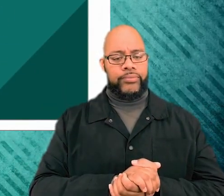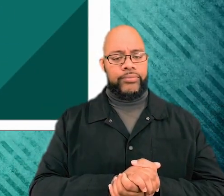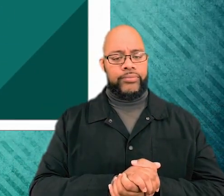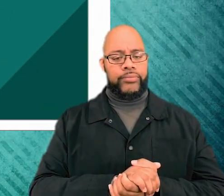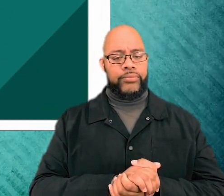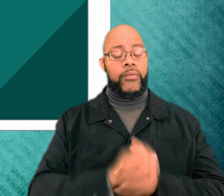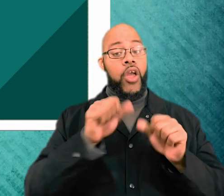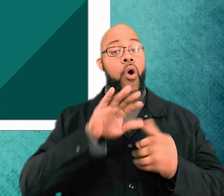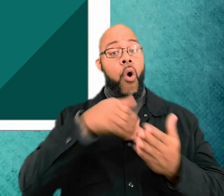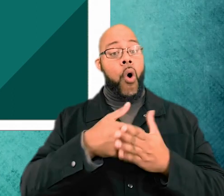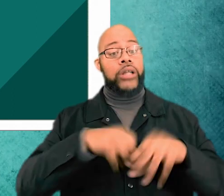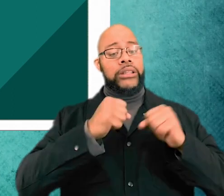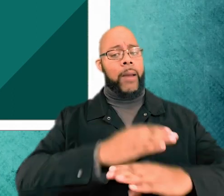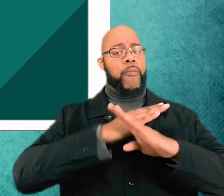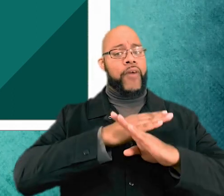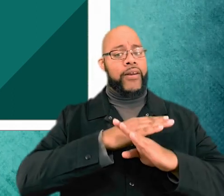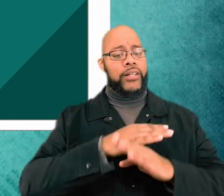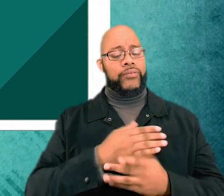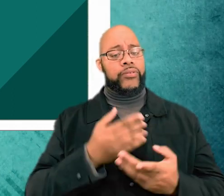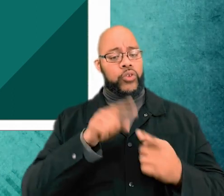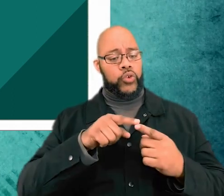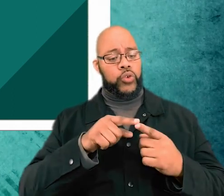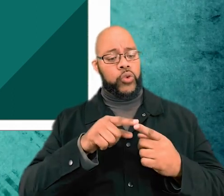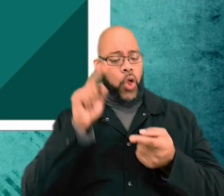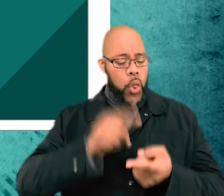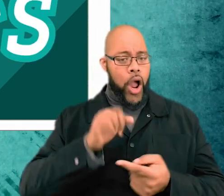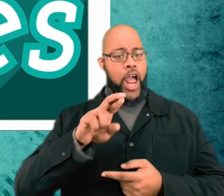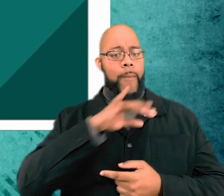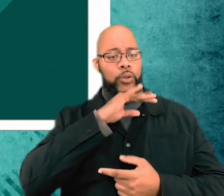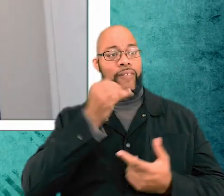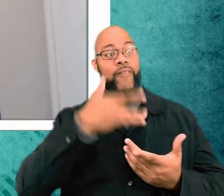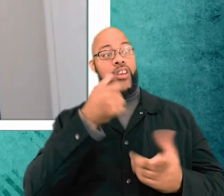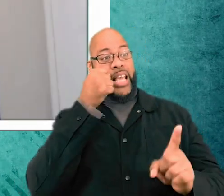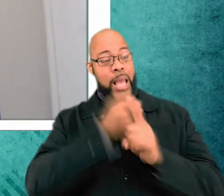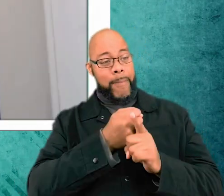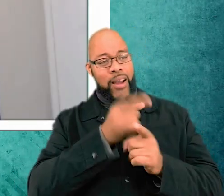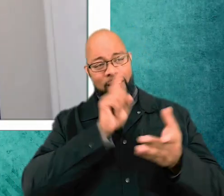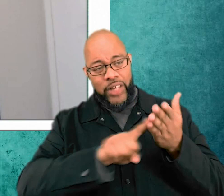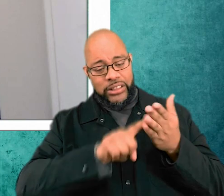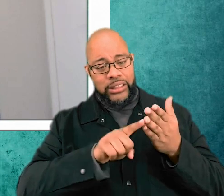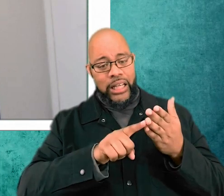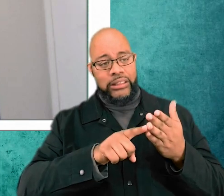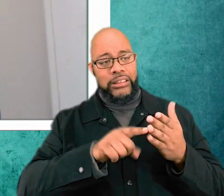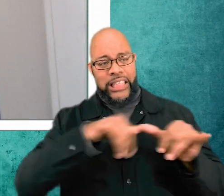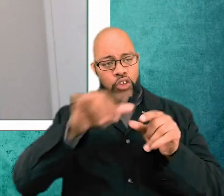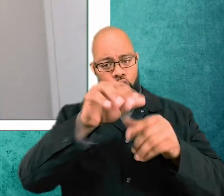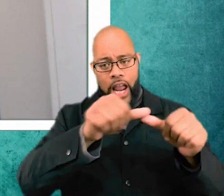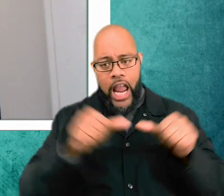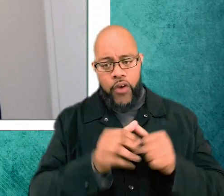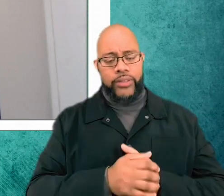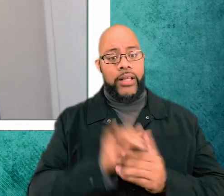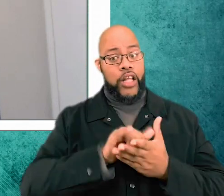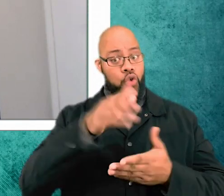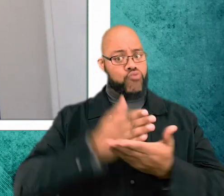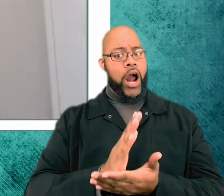We can all take preventative measures to lower air pollutants. If you feel that you're being impacted, then investigate emission standards in your area. It is your